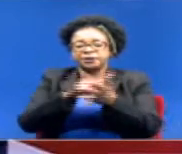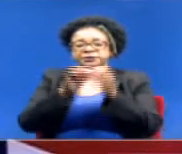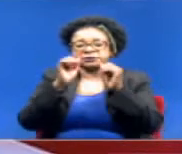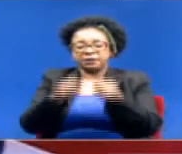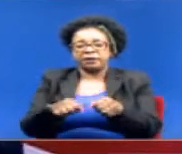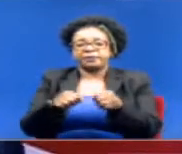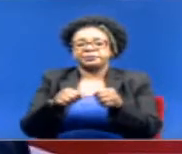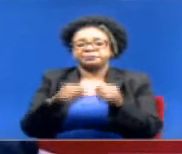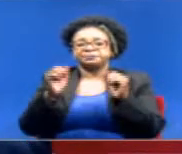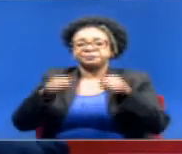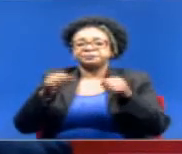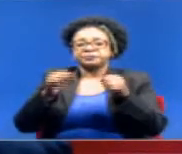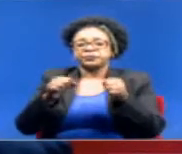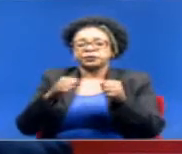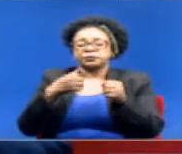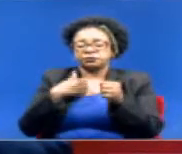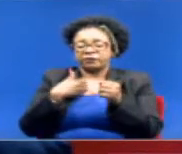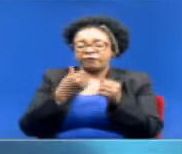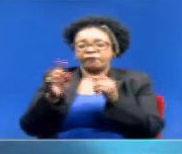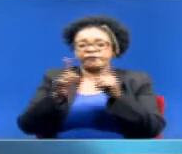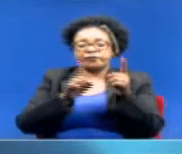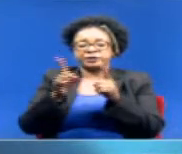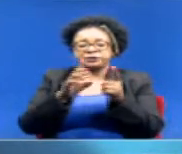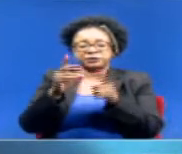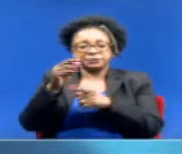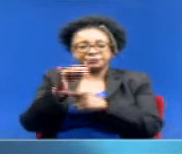be able to increase on our foreign exchange.